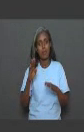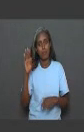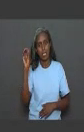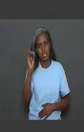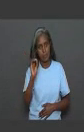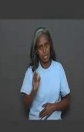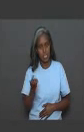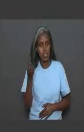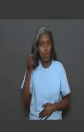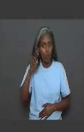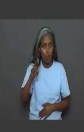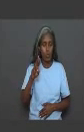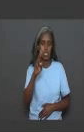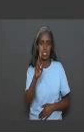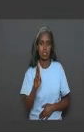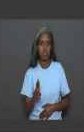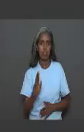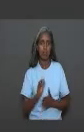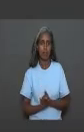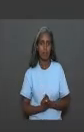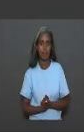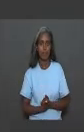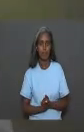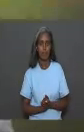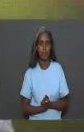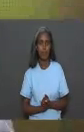the percent, or the rate.